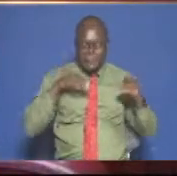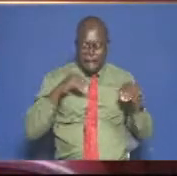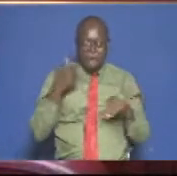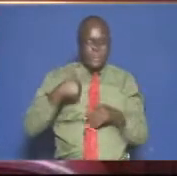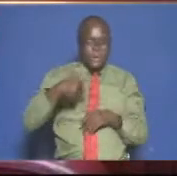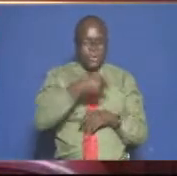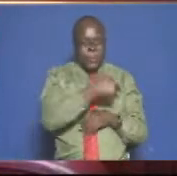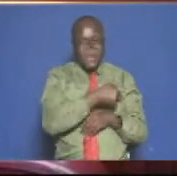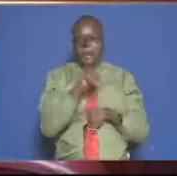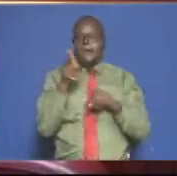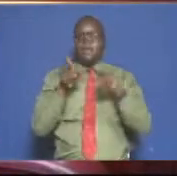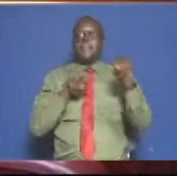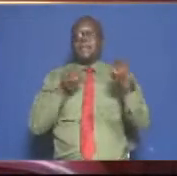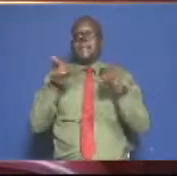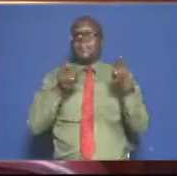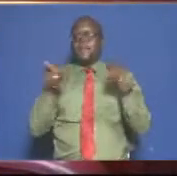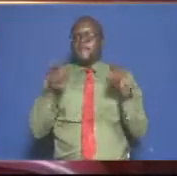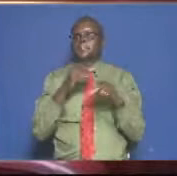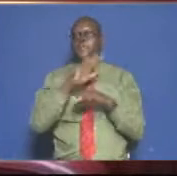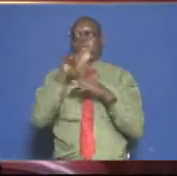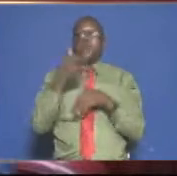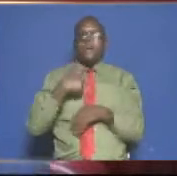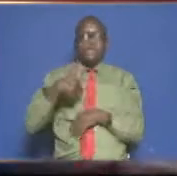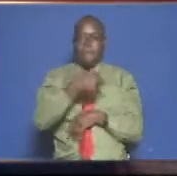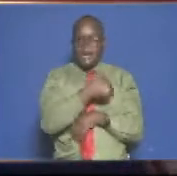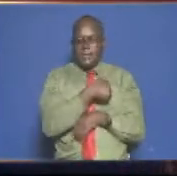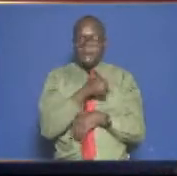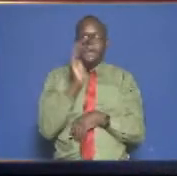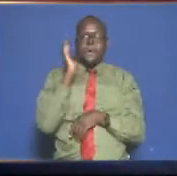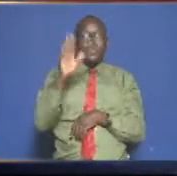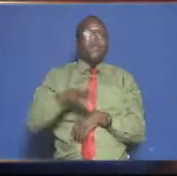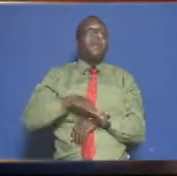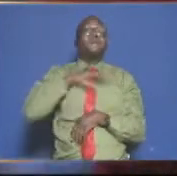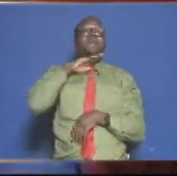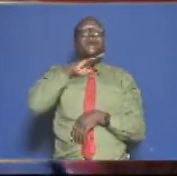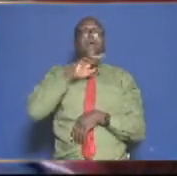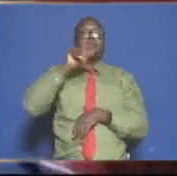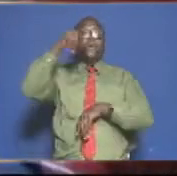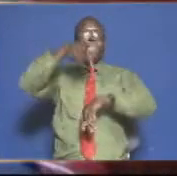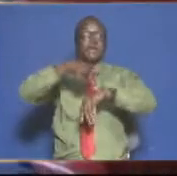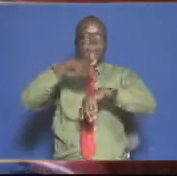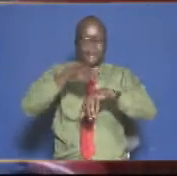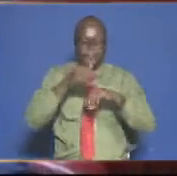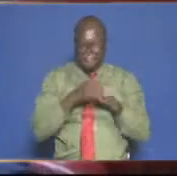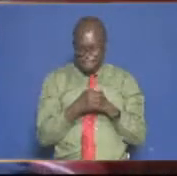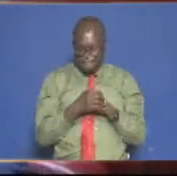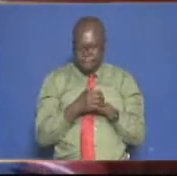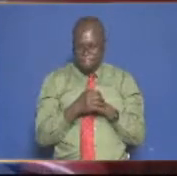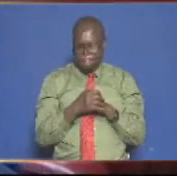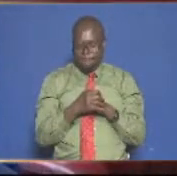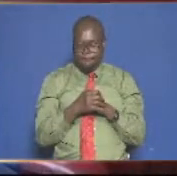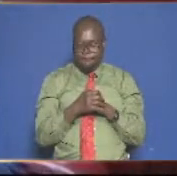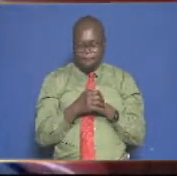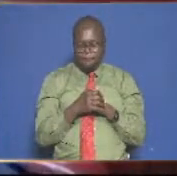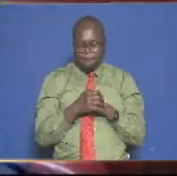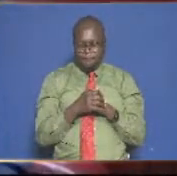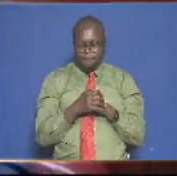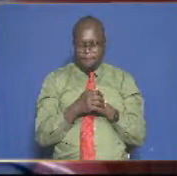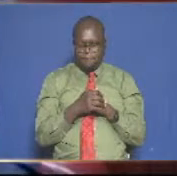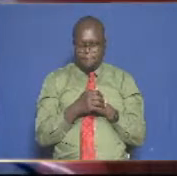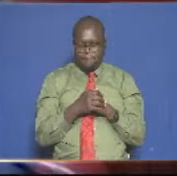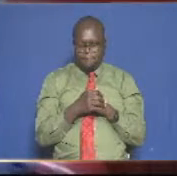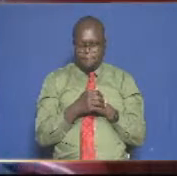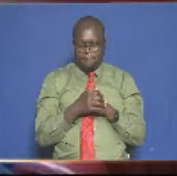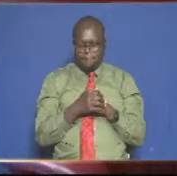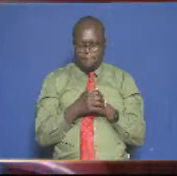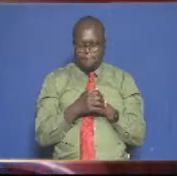in a journey. All of us are heading where our departed friend has now crossed over to.